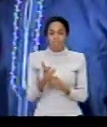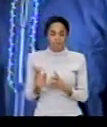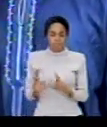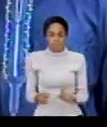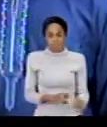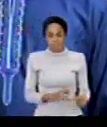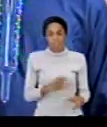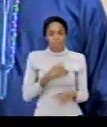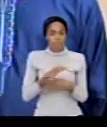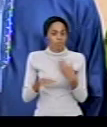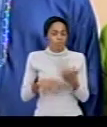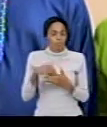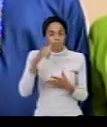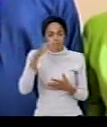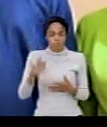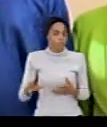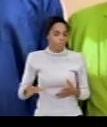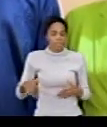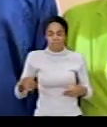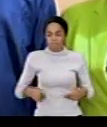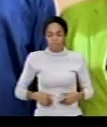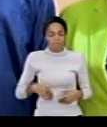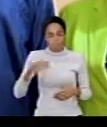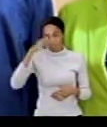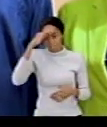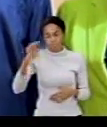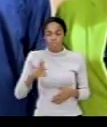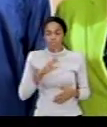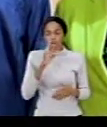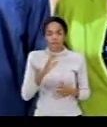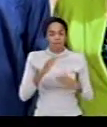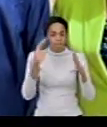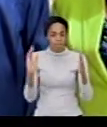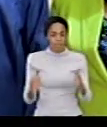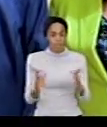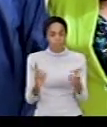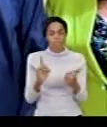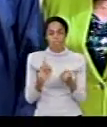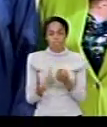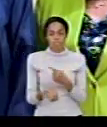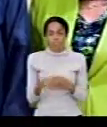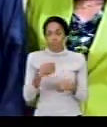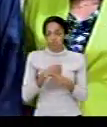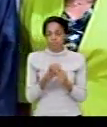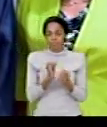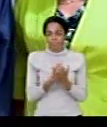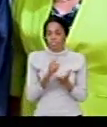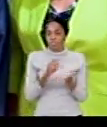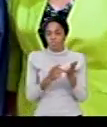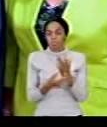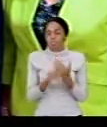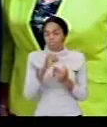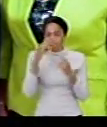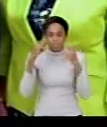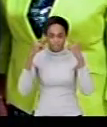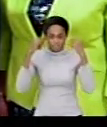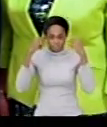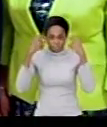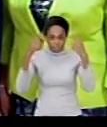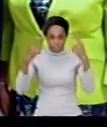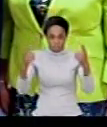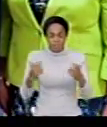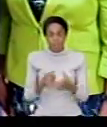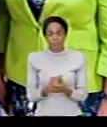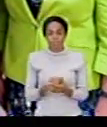charged, have been given the marching order to ensure that this thing is a huge success. We are praying, we are believing, we are putting the network